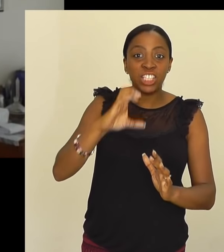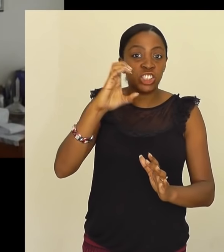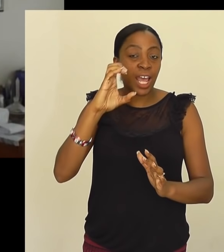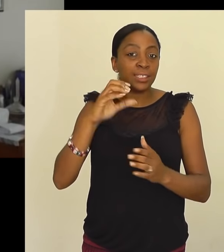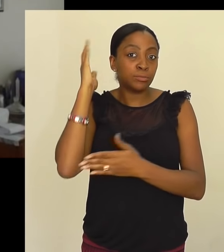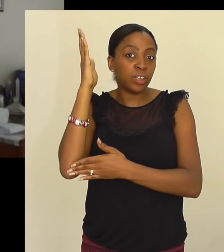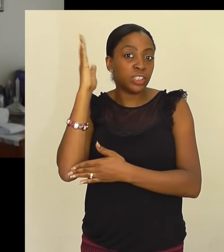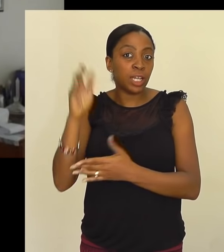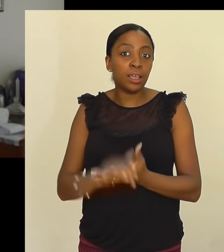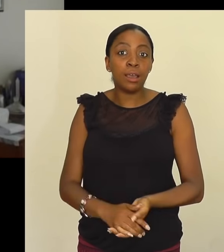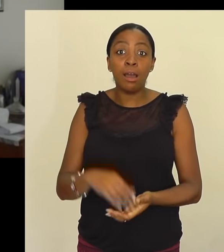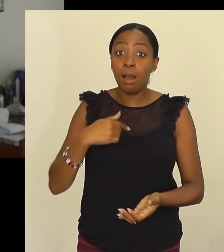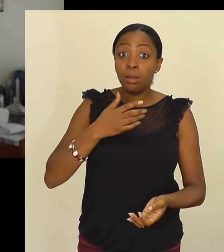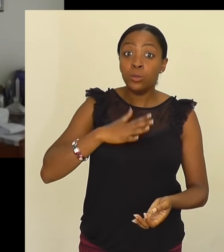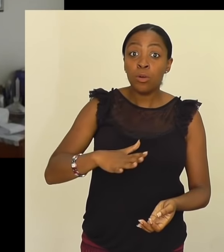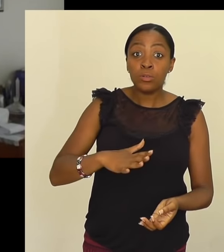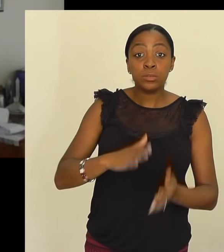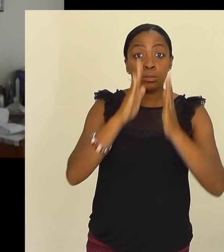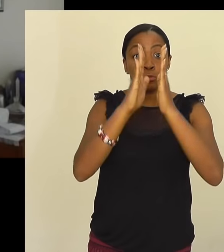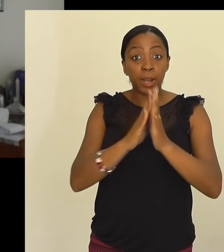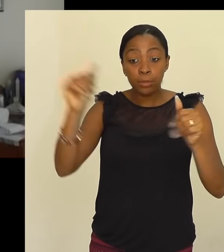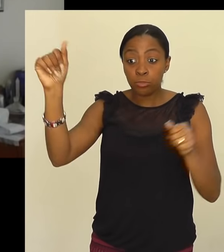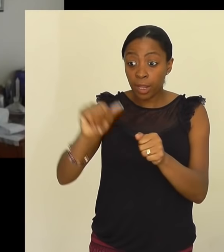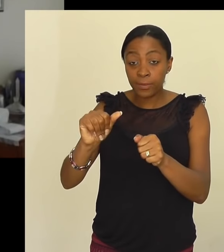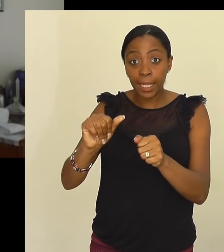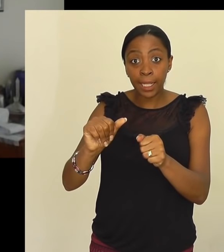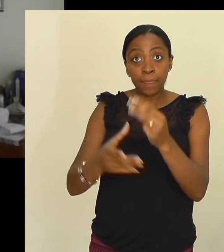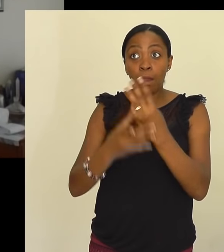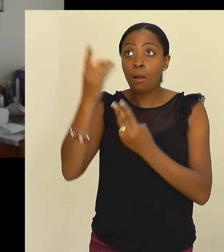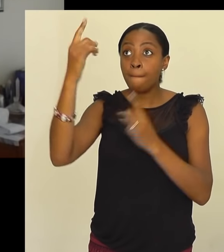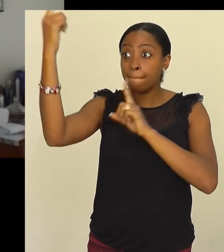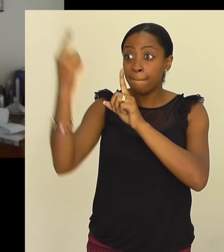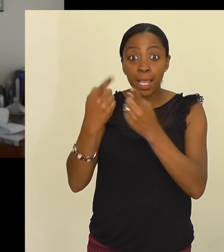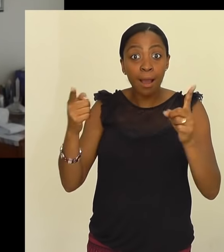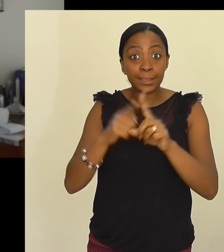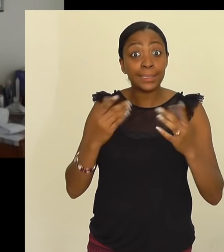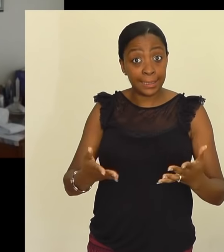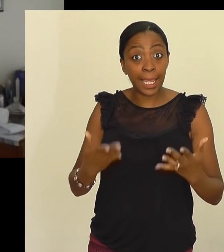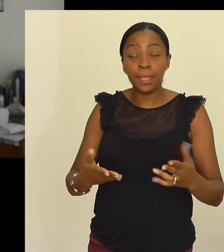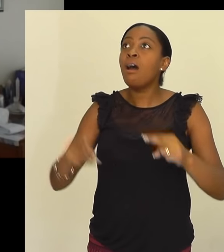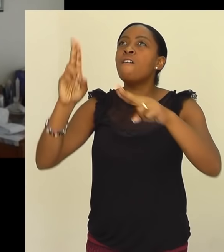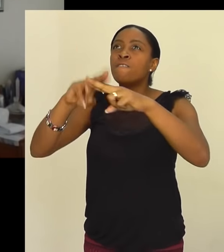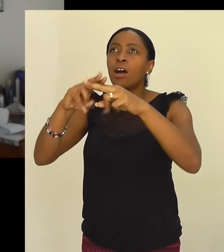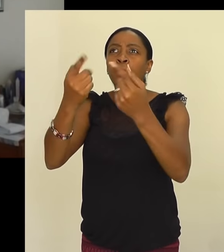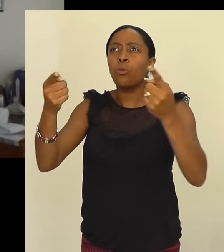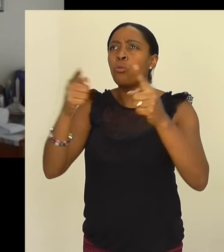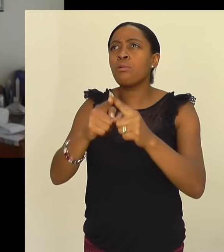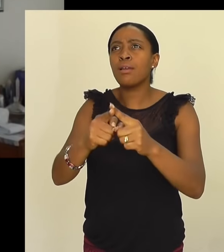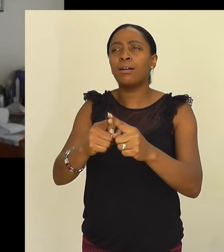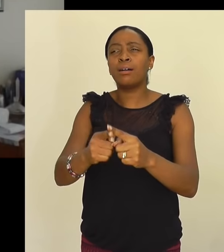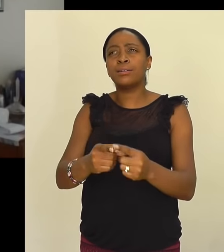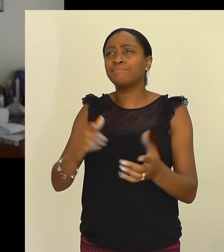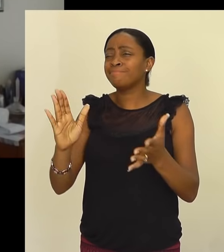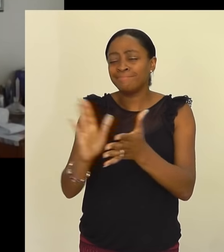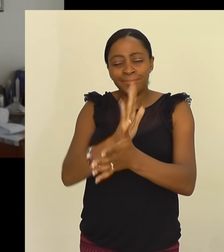to pray briefly that God would really meet with us today. Father, we're so glad that